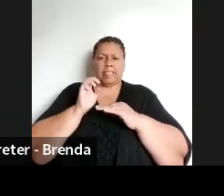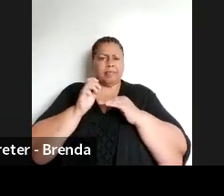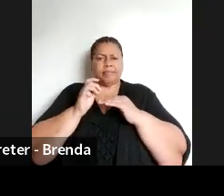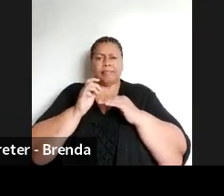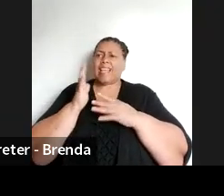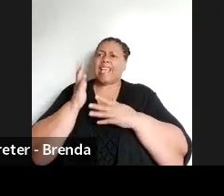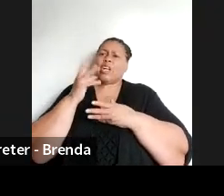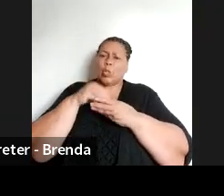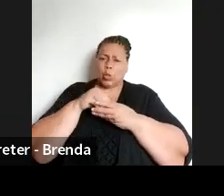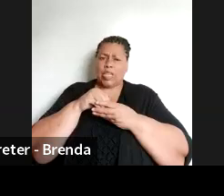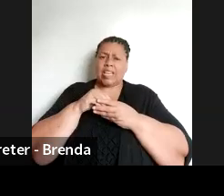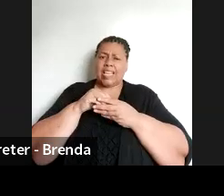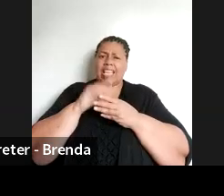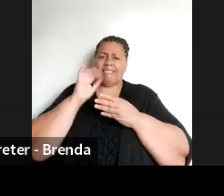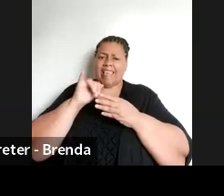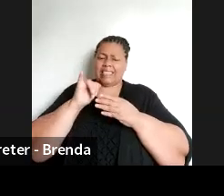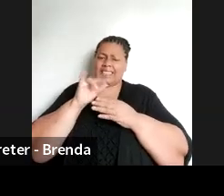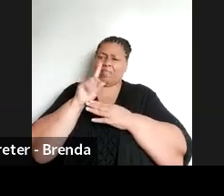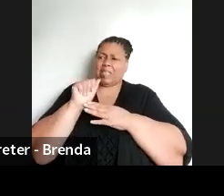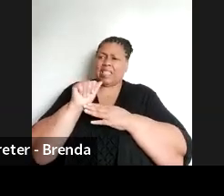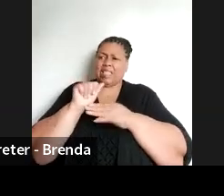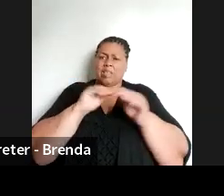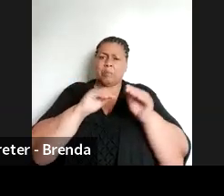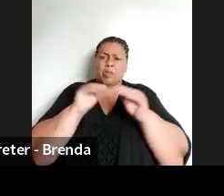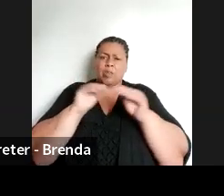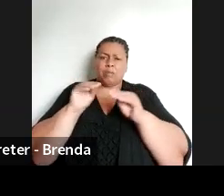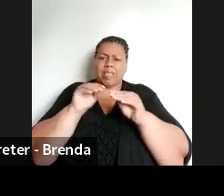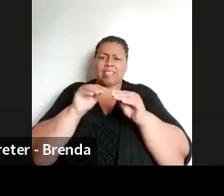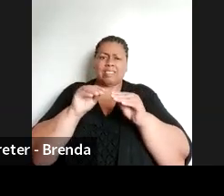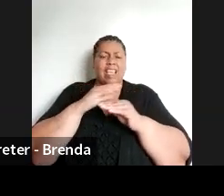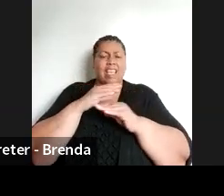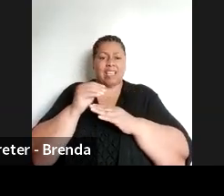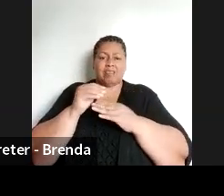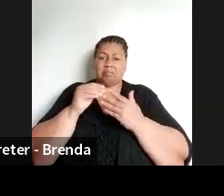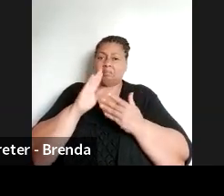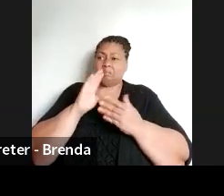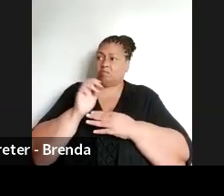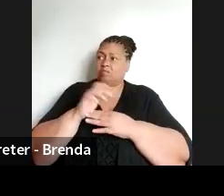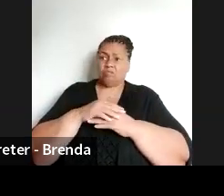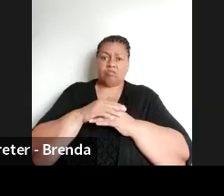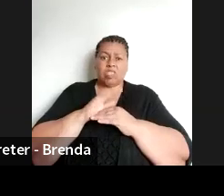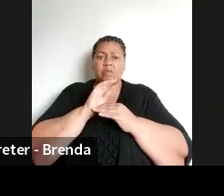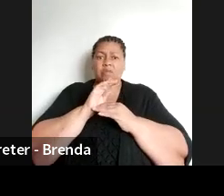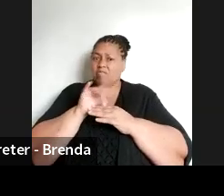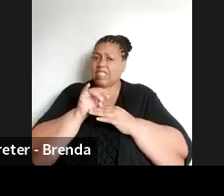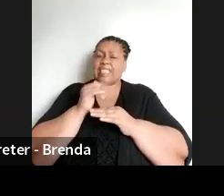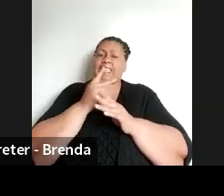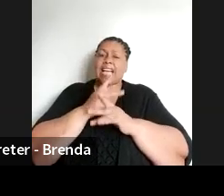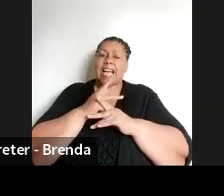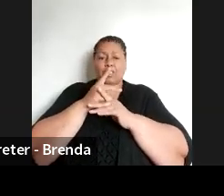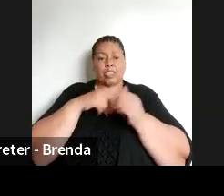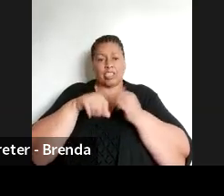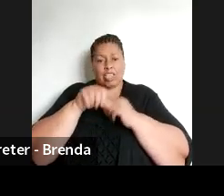included in that disability movement, and we really gotta be kind to